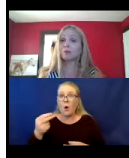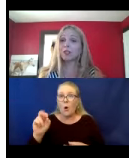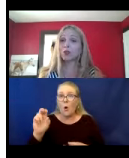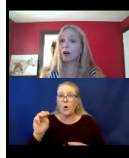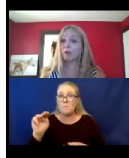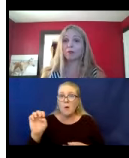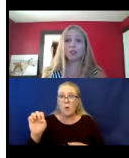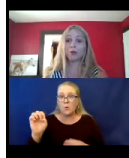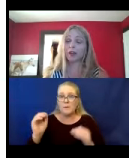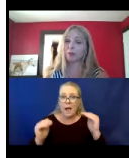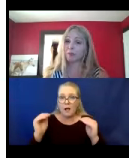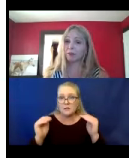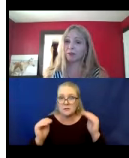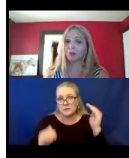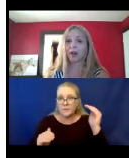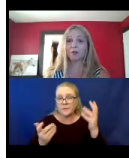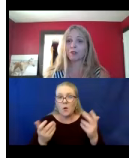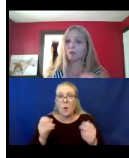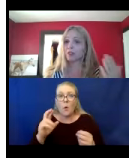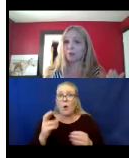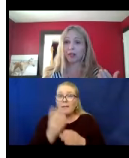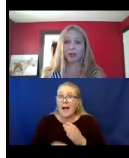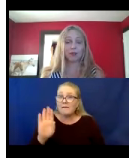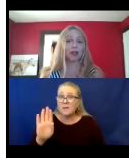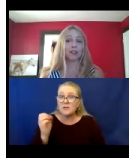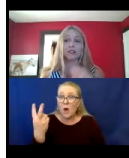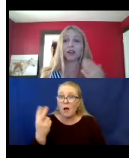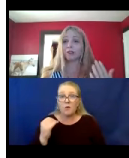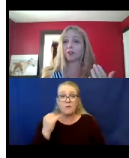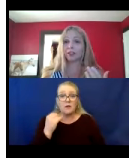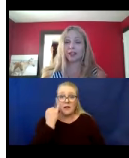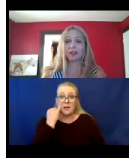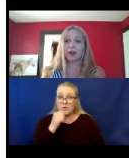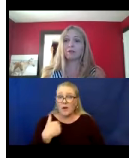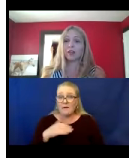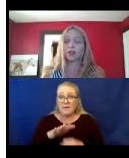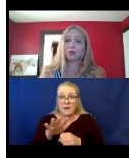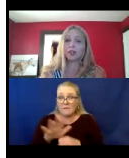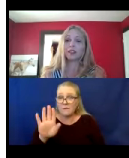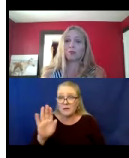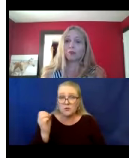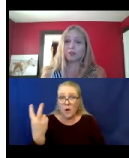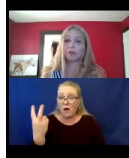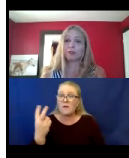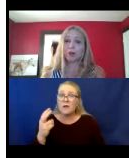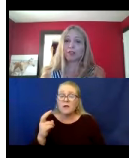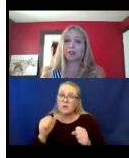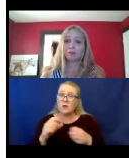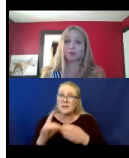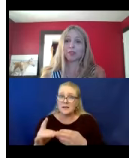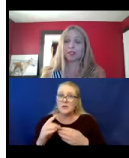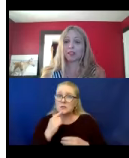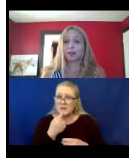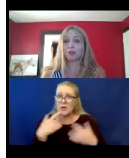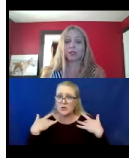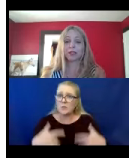Lack of B12, a B12 vitamin, if you do not, for some reason your body's not processing that, you're not getting that enough, you can end up with severe depression